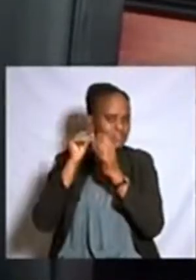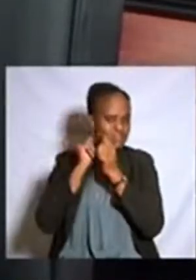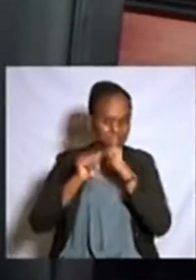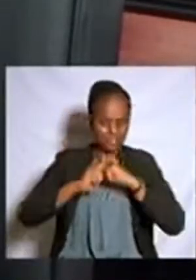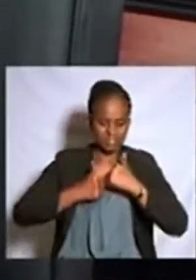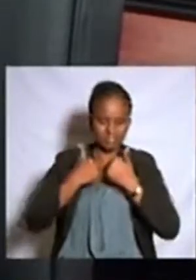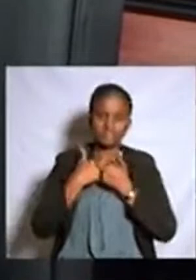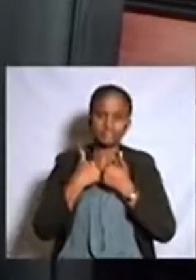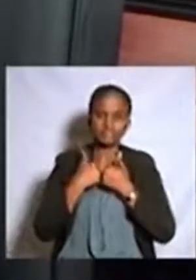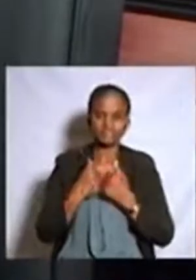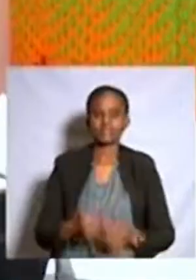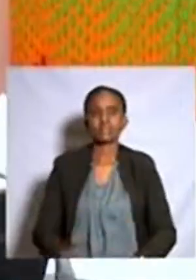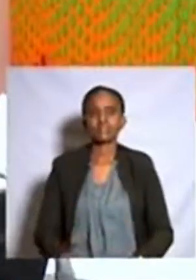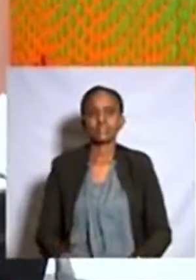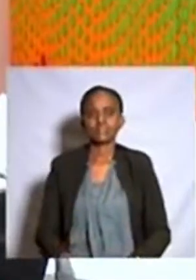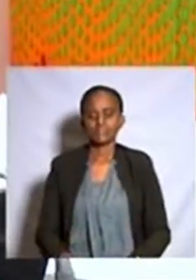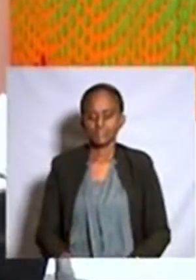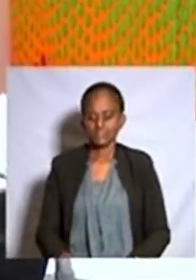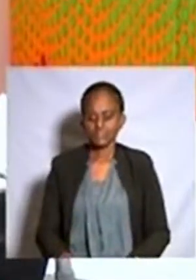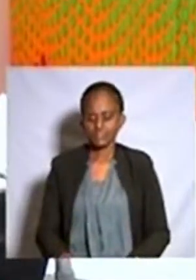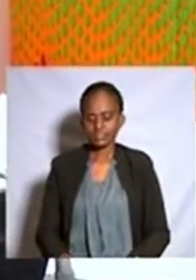had. So.